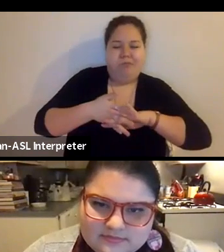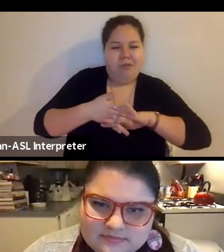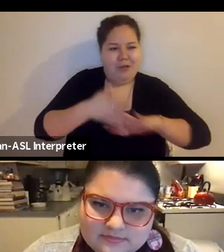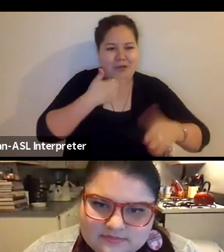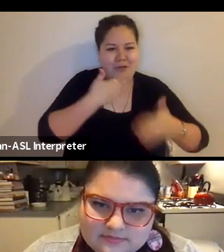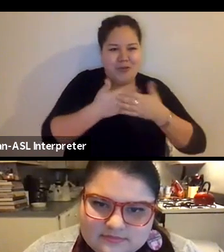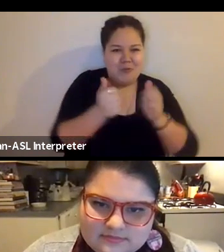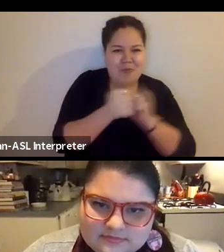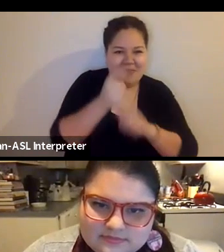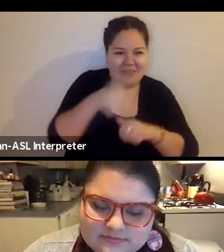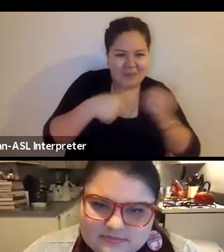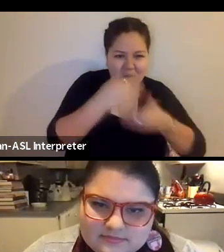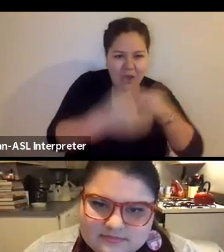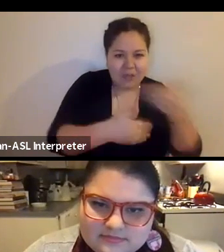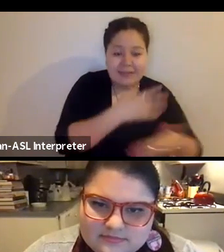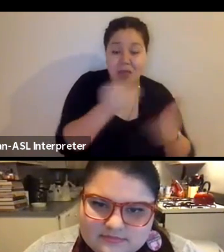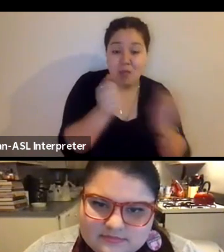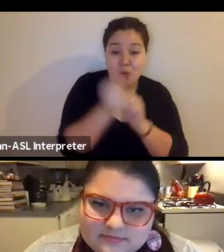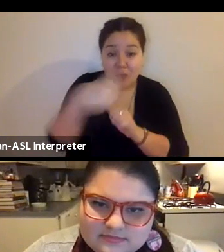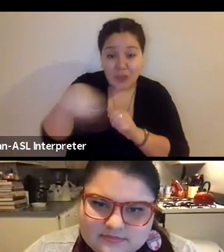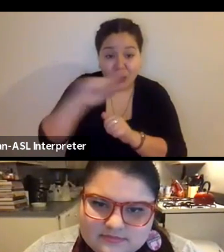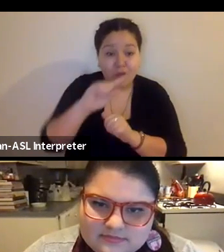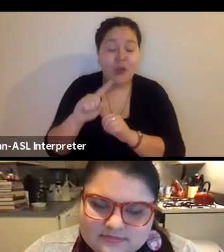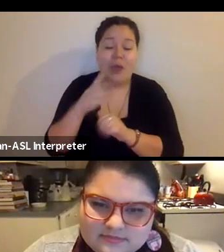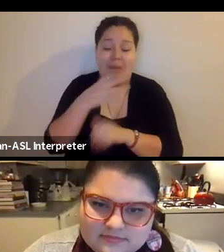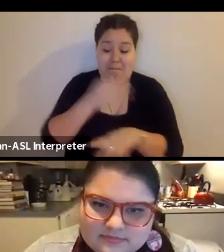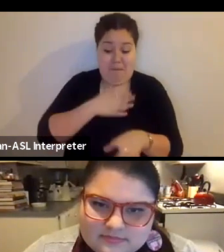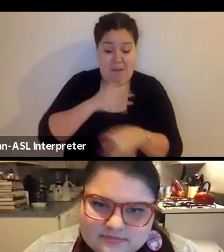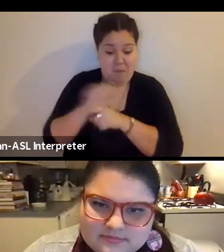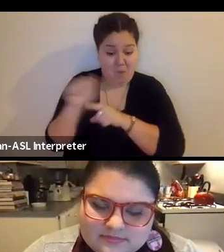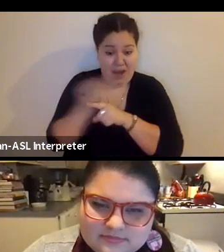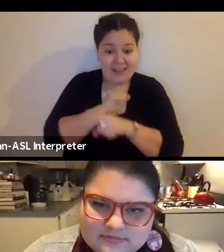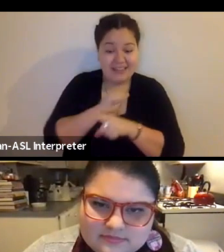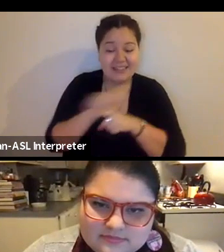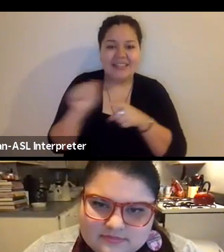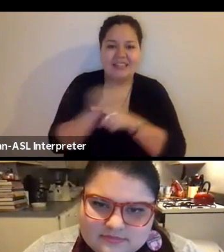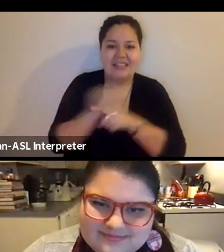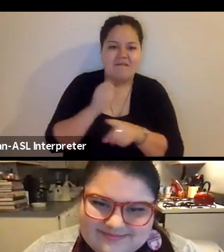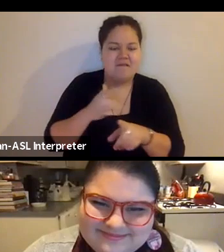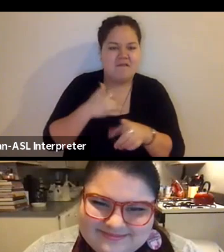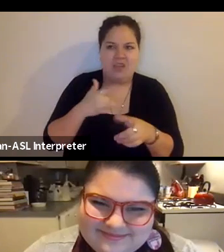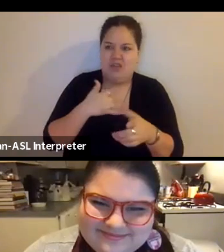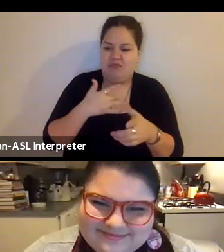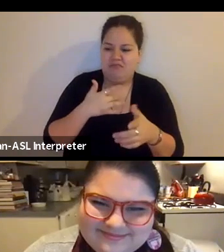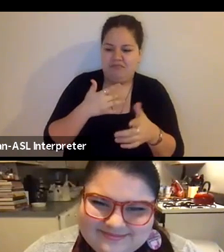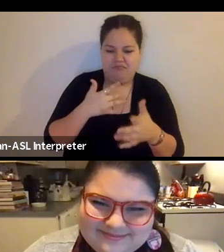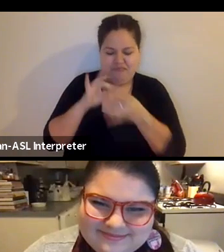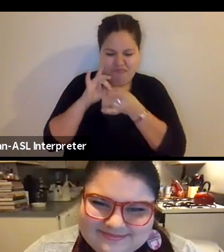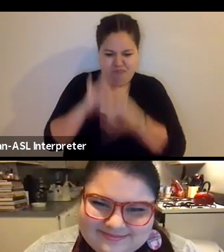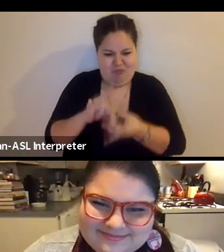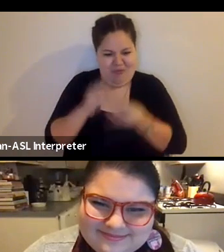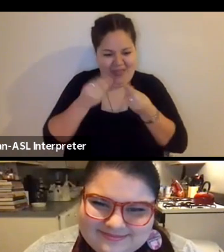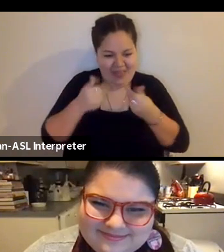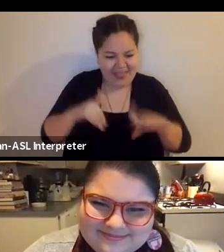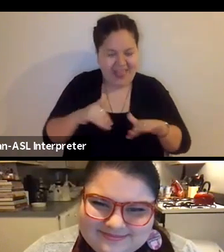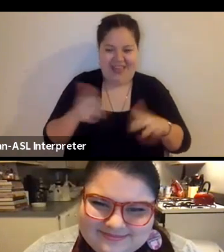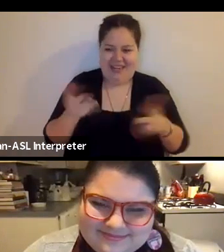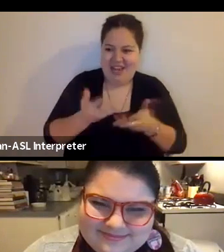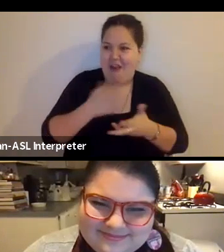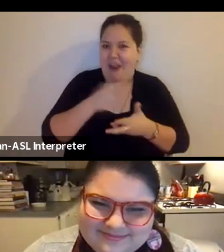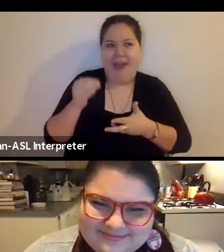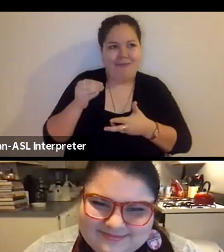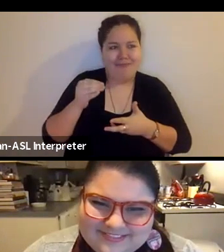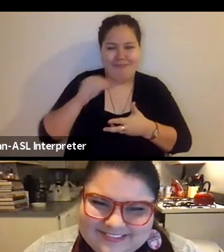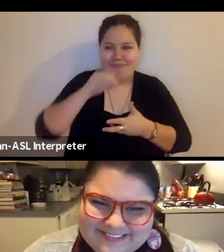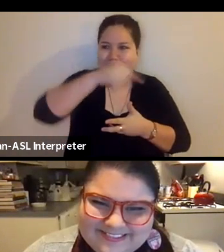you all and with my practice and with the lands that I'm living on and that we're all living on. And I know